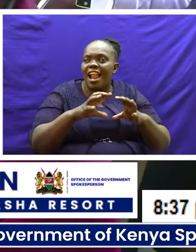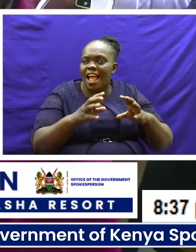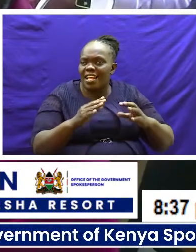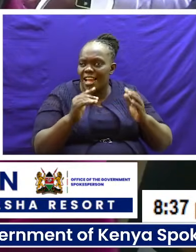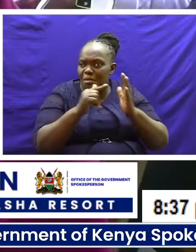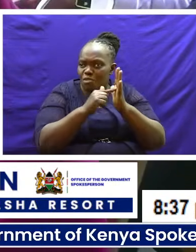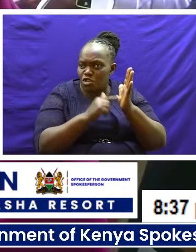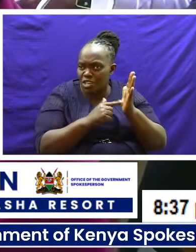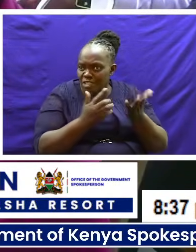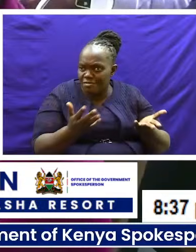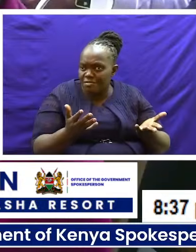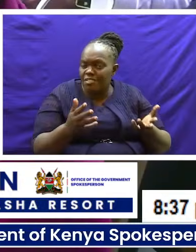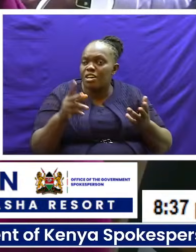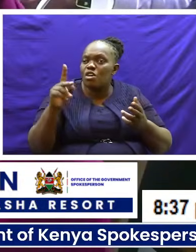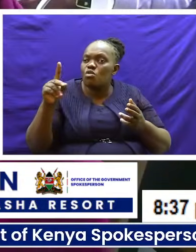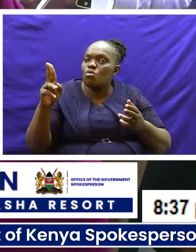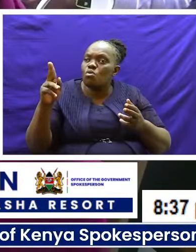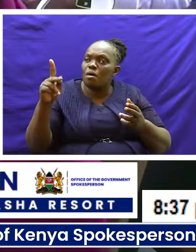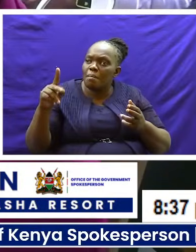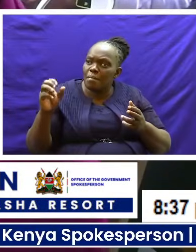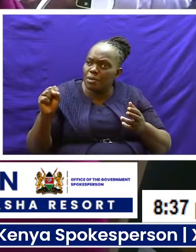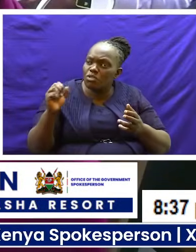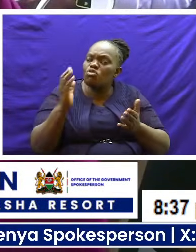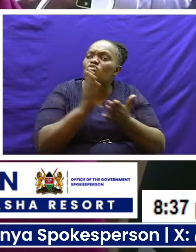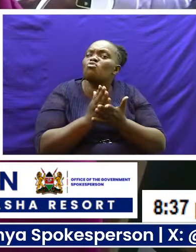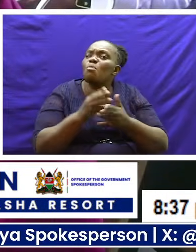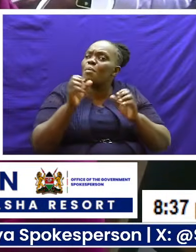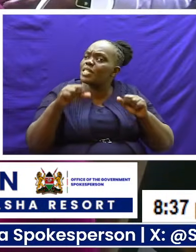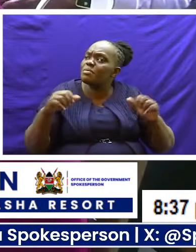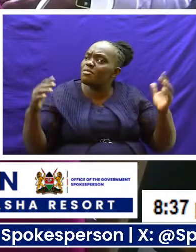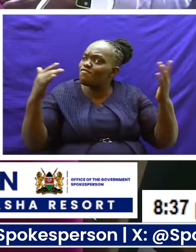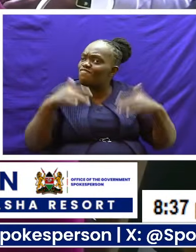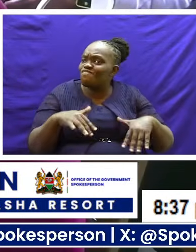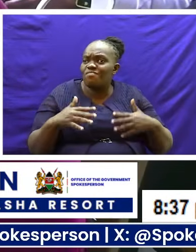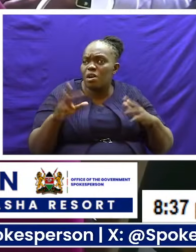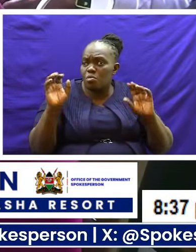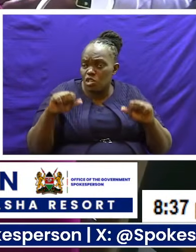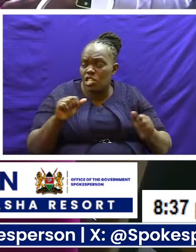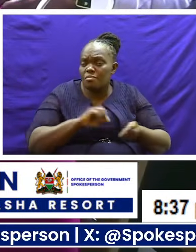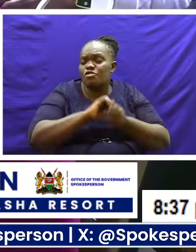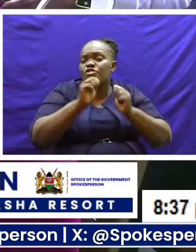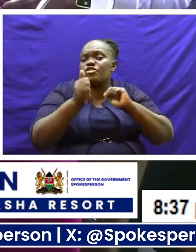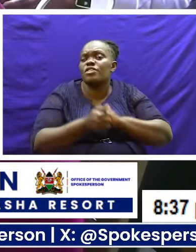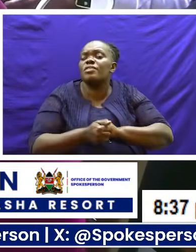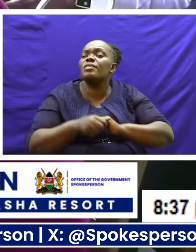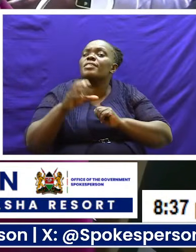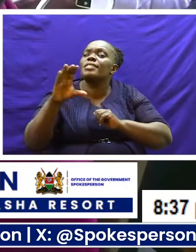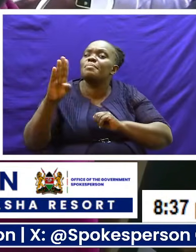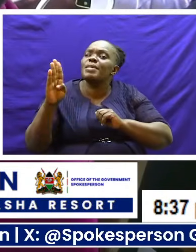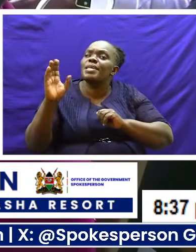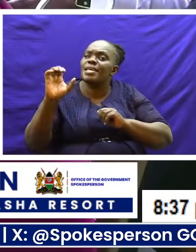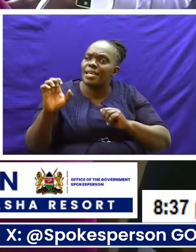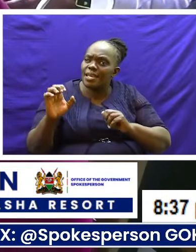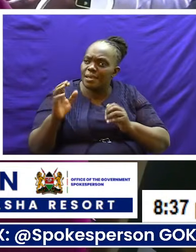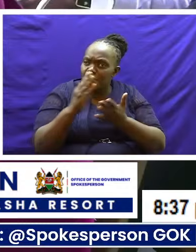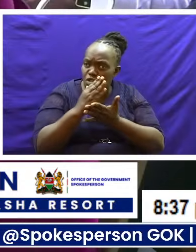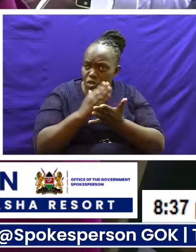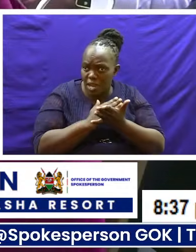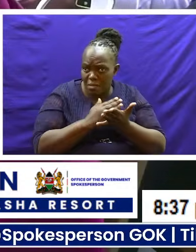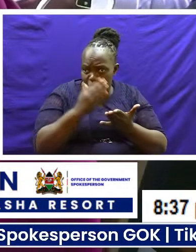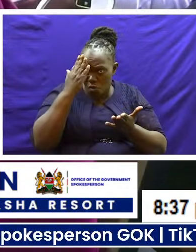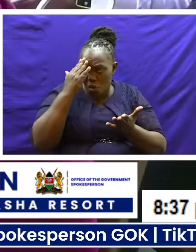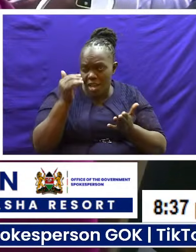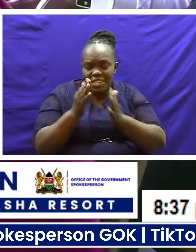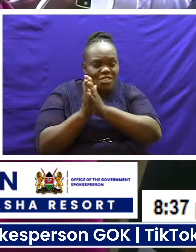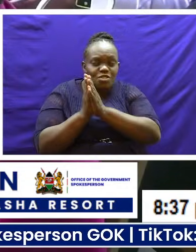So, where do you see KUCCPS? Will it elapse, or will you come with new reforms to accommodate the CBE? Then, because of Bonga